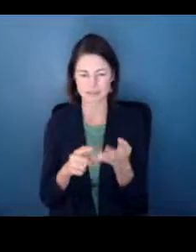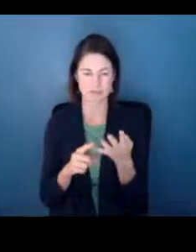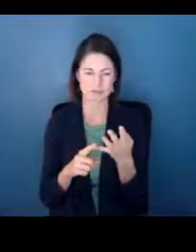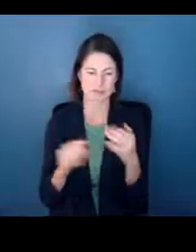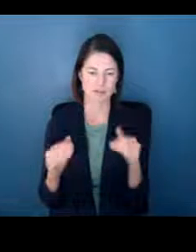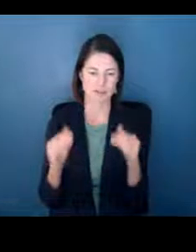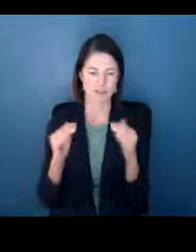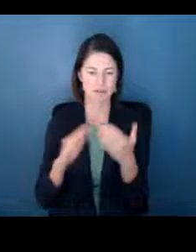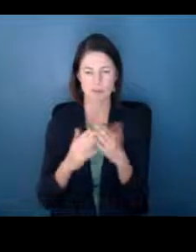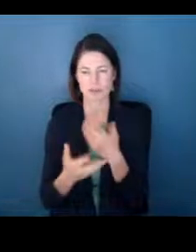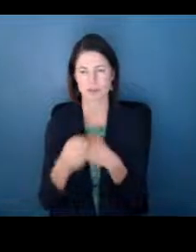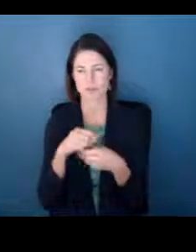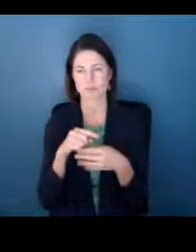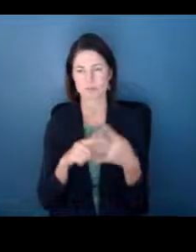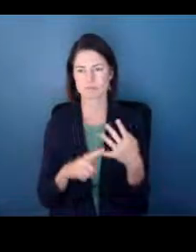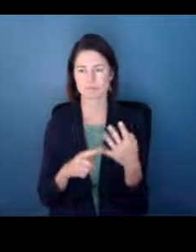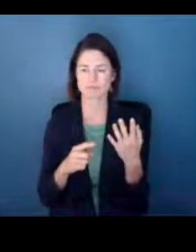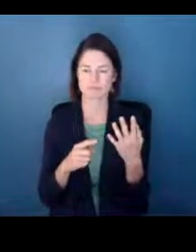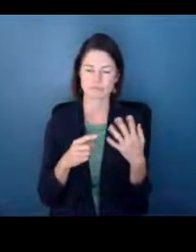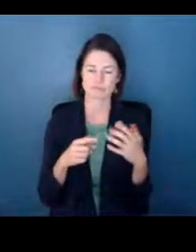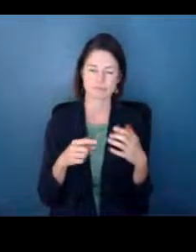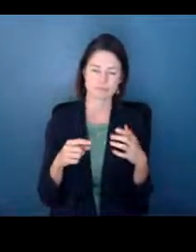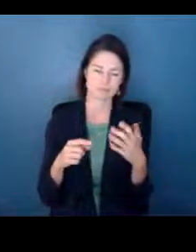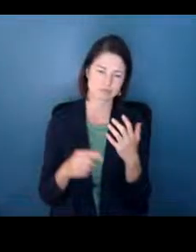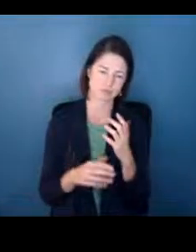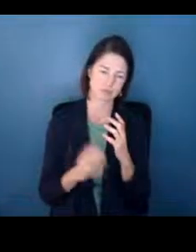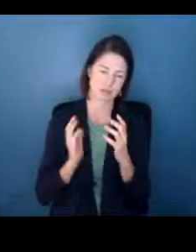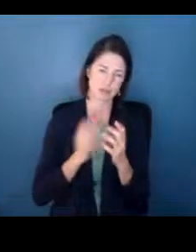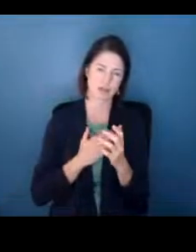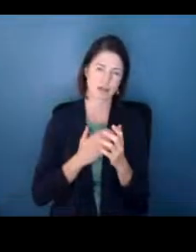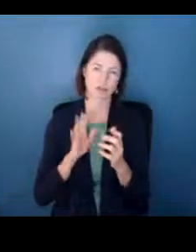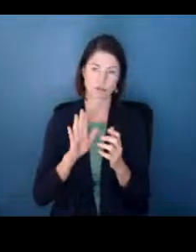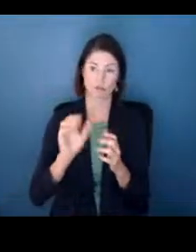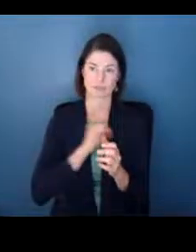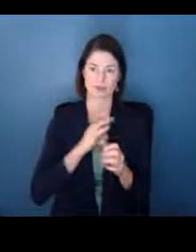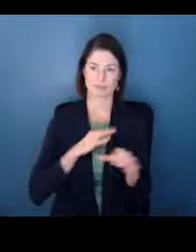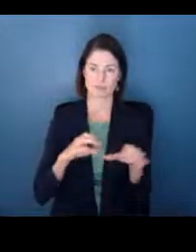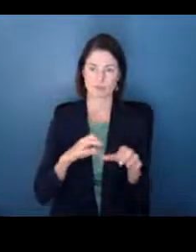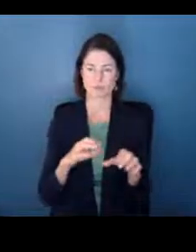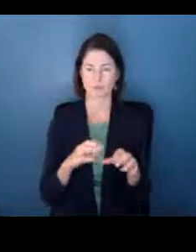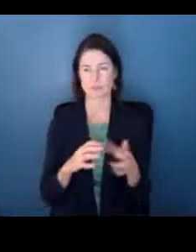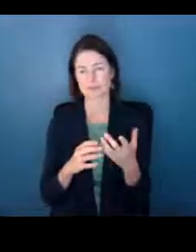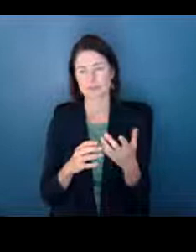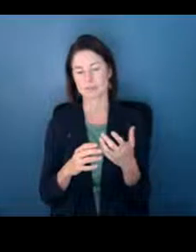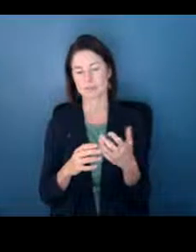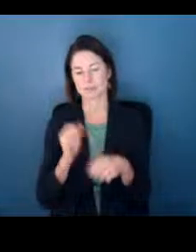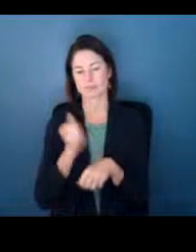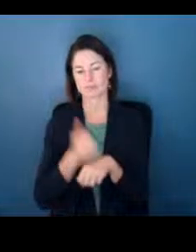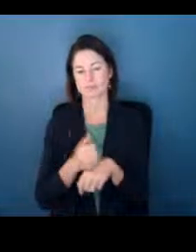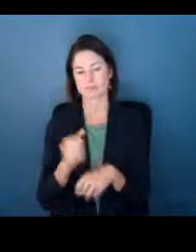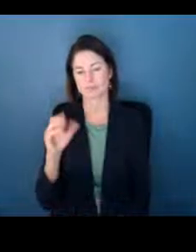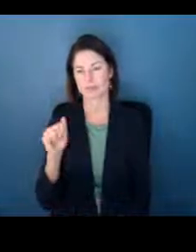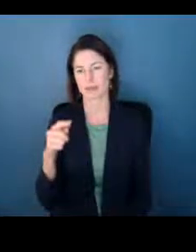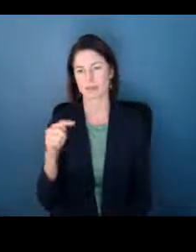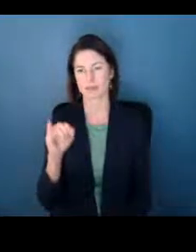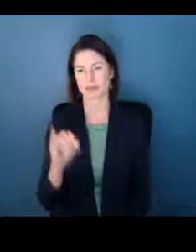key highlights of the work that your staff has done to implement CAPTI.